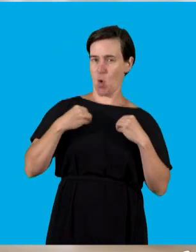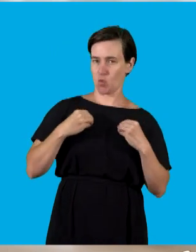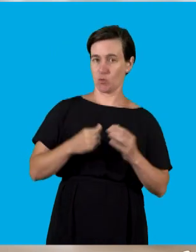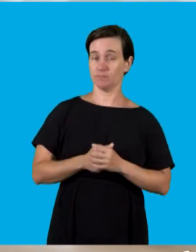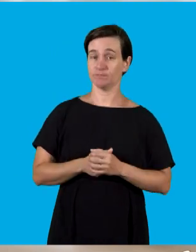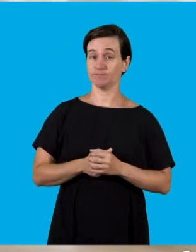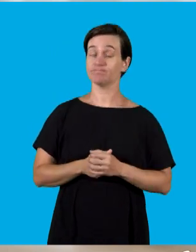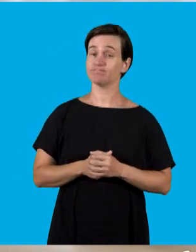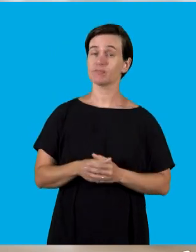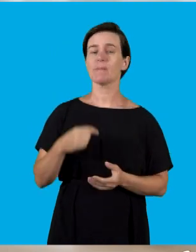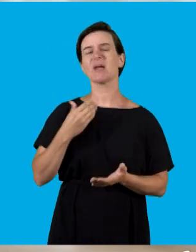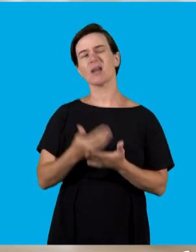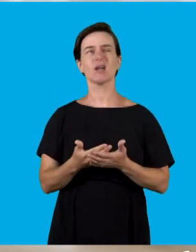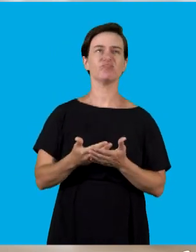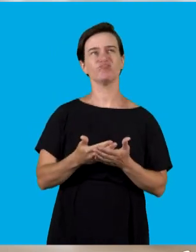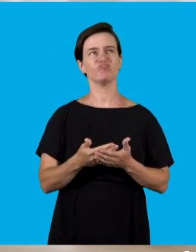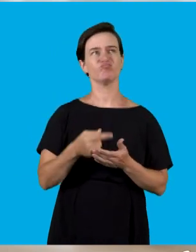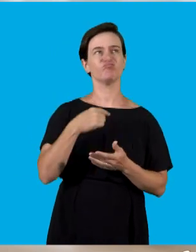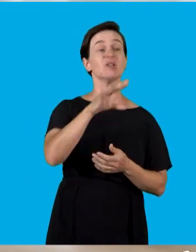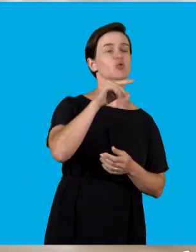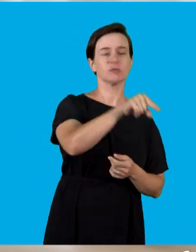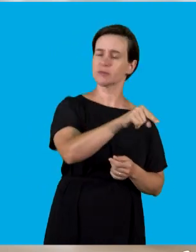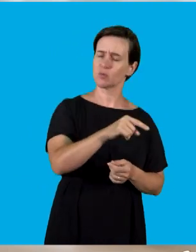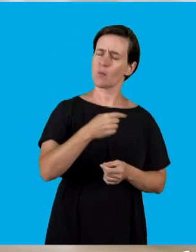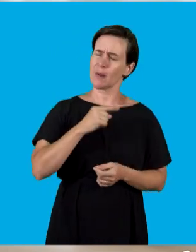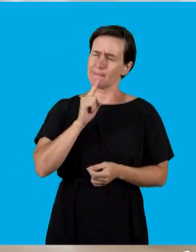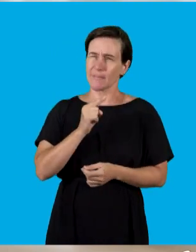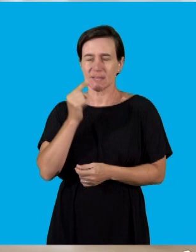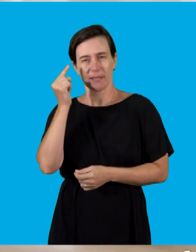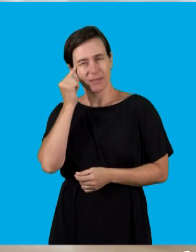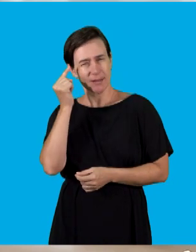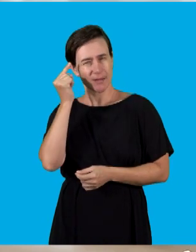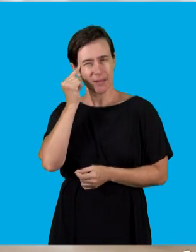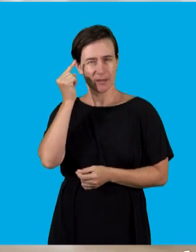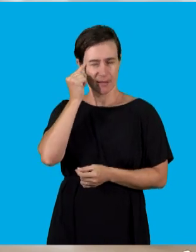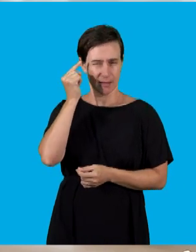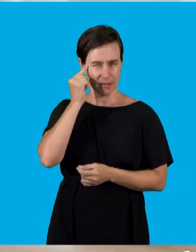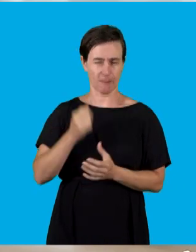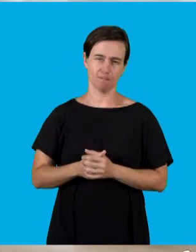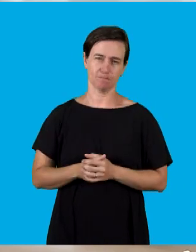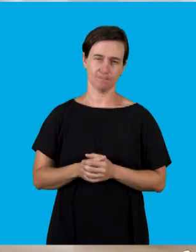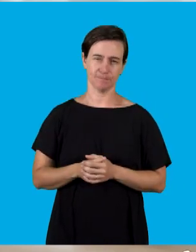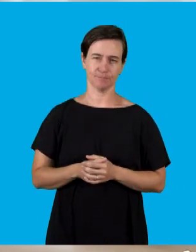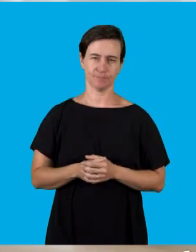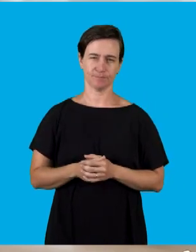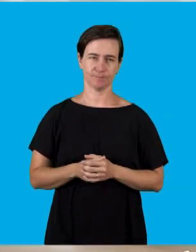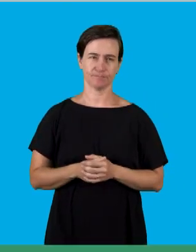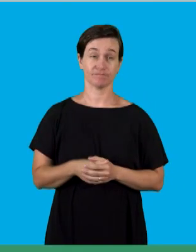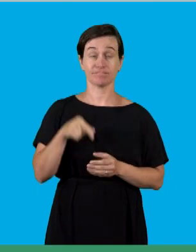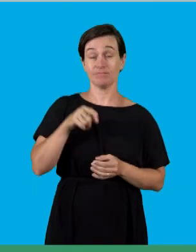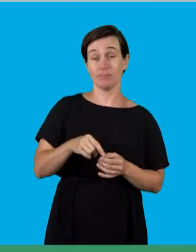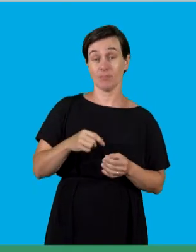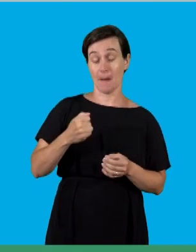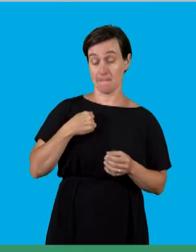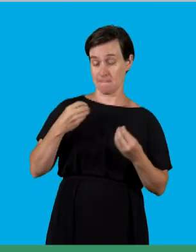ownership. Remember, you cannot just choose a form of ownership. There are factors that you need to consider, and these are the factors. The